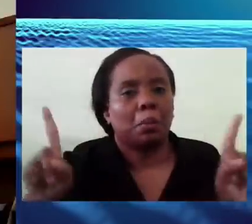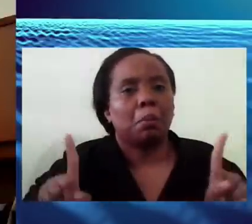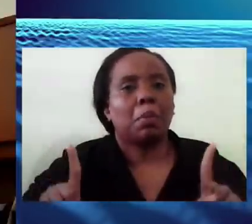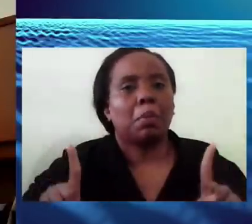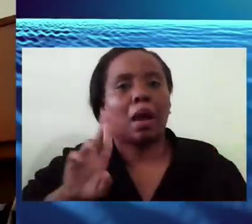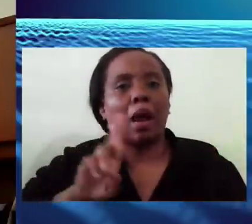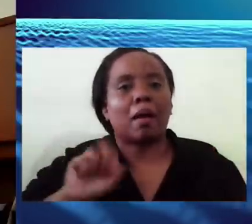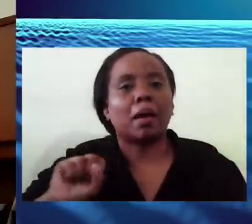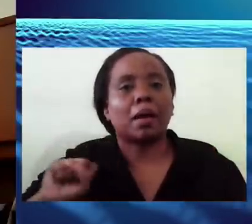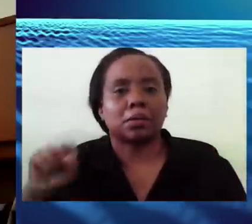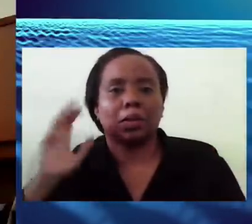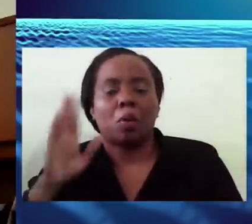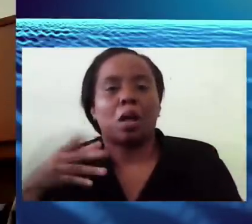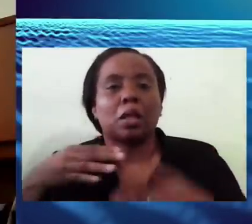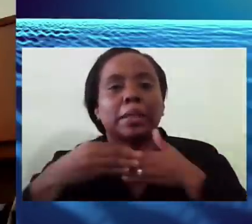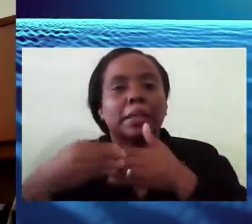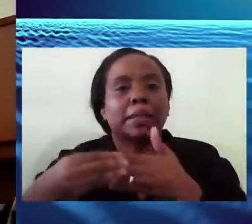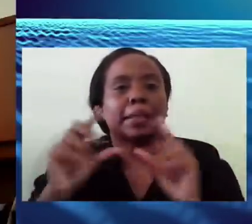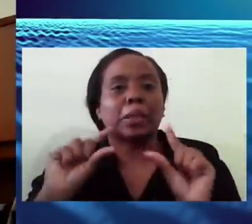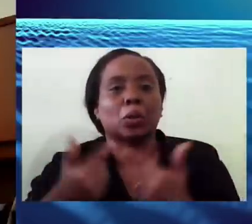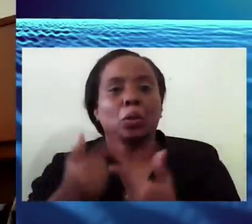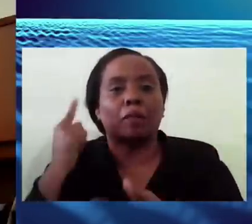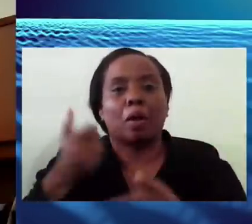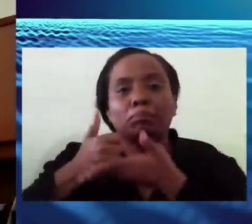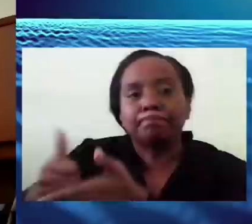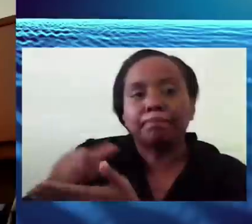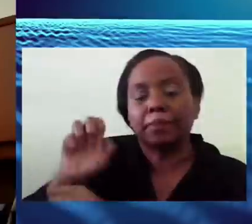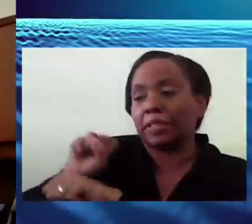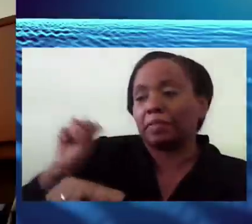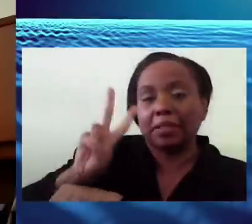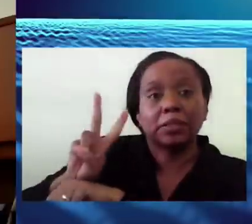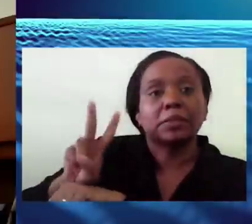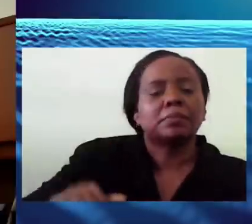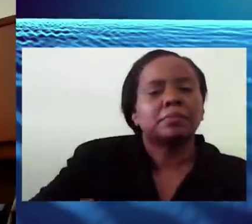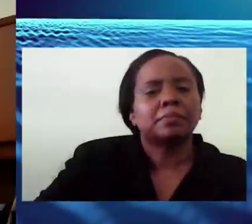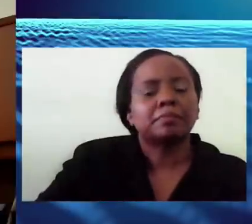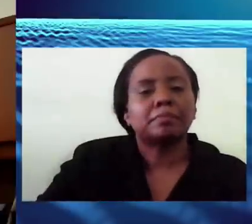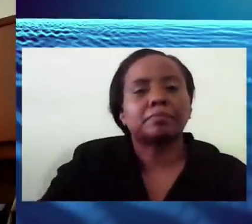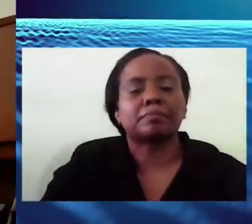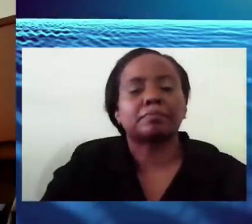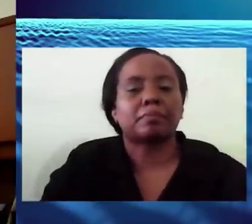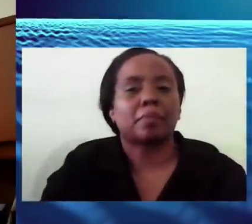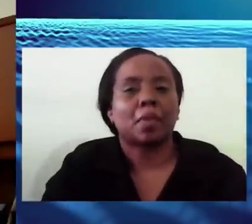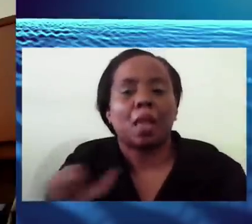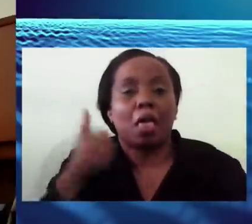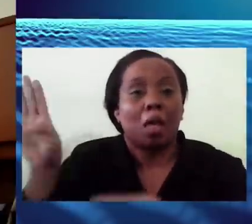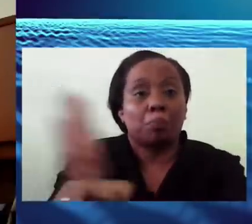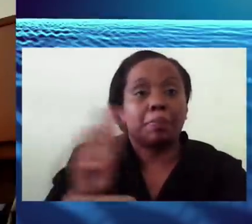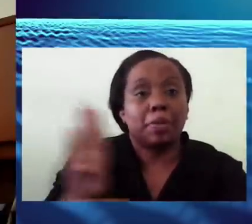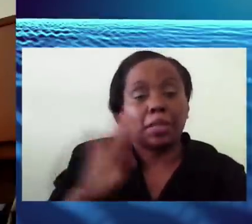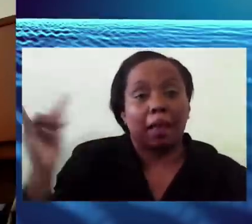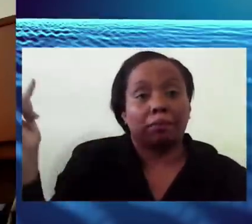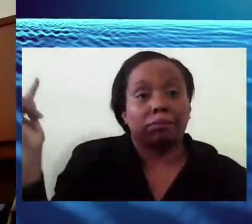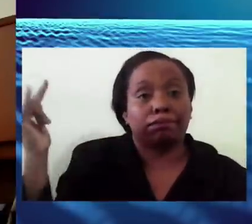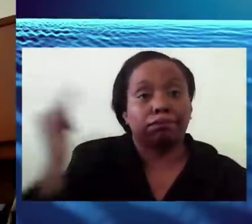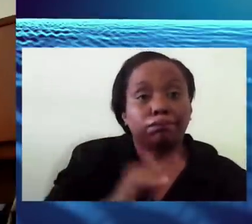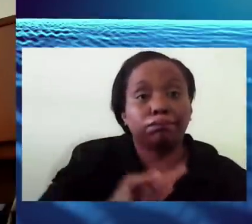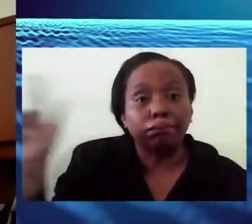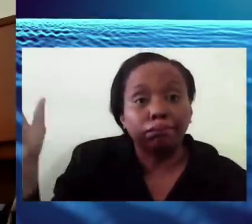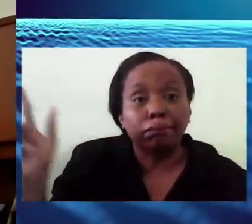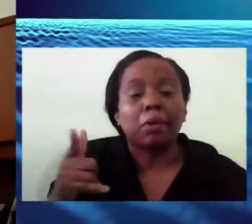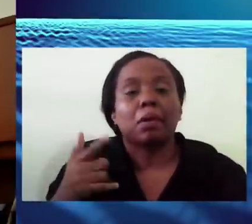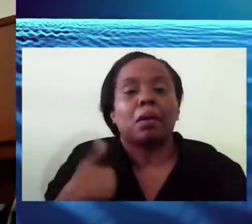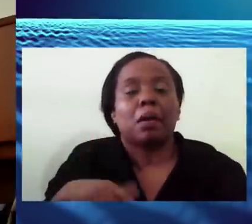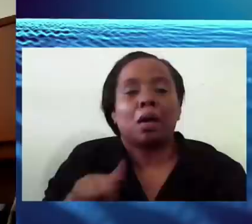of the humanitarian support. Now, in terms of commercial flights, we have just issued earlier this evening the notice to the